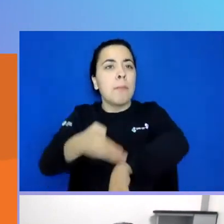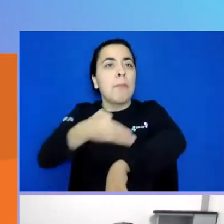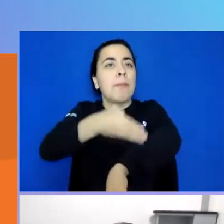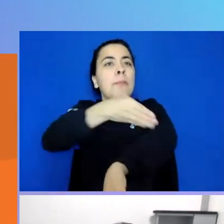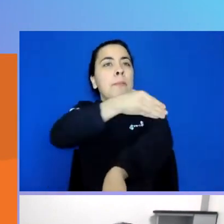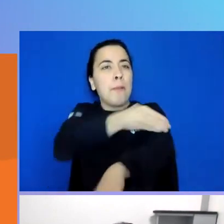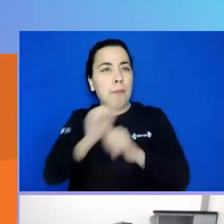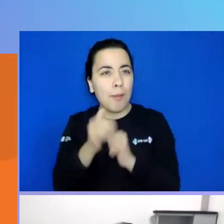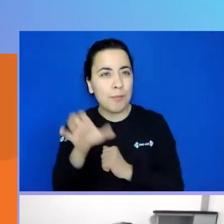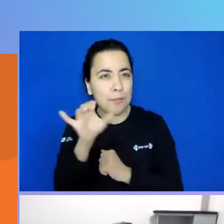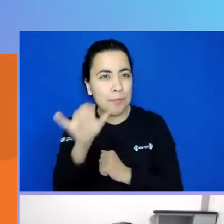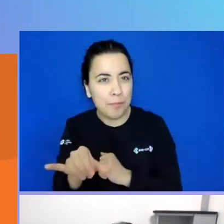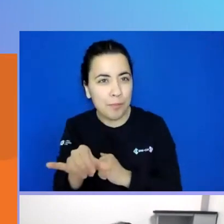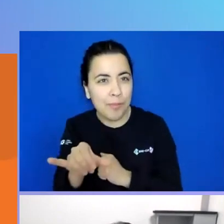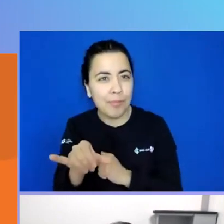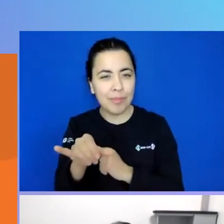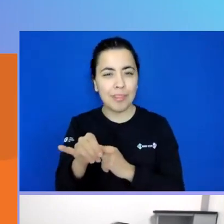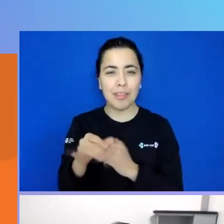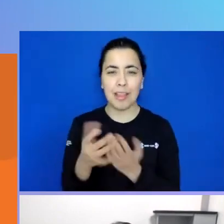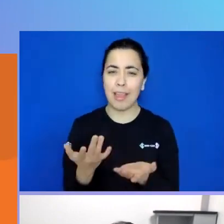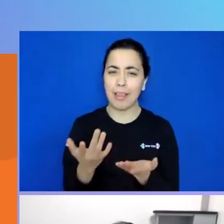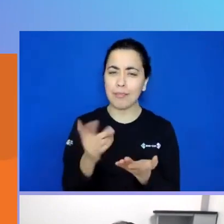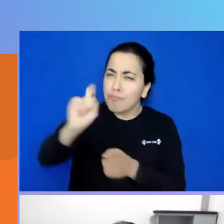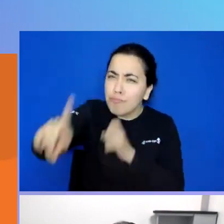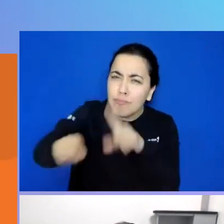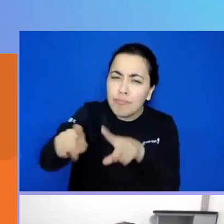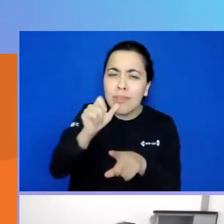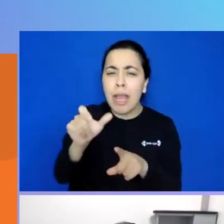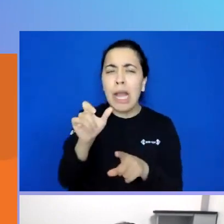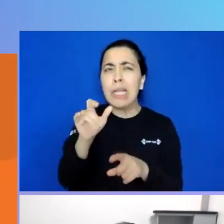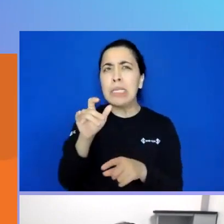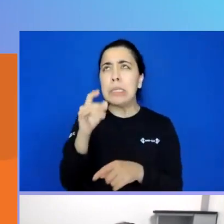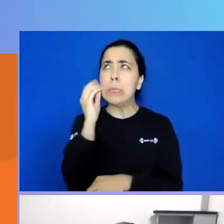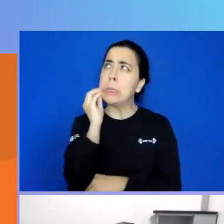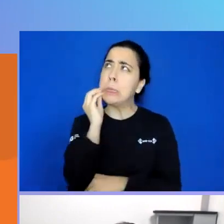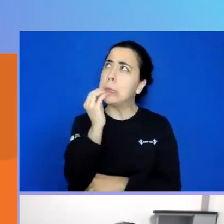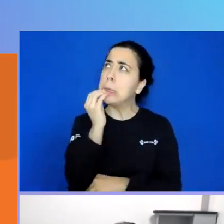then ask questions. Don't just guess or assume.